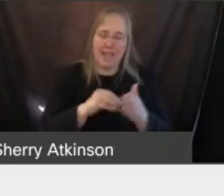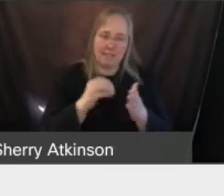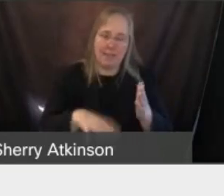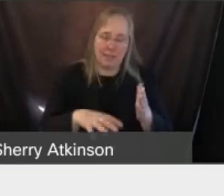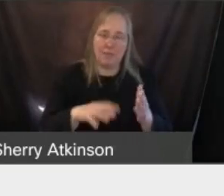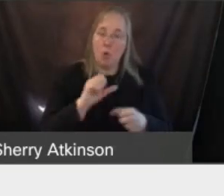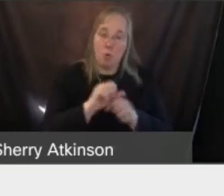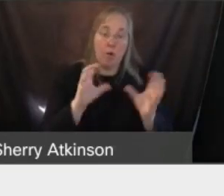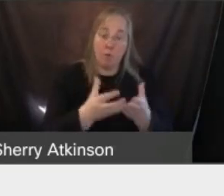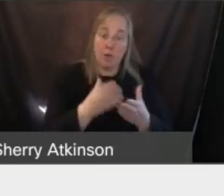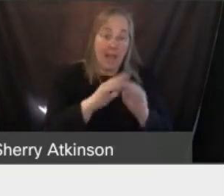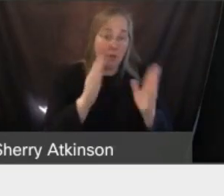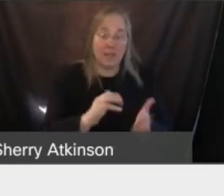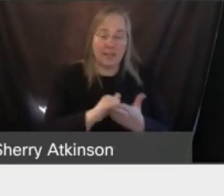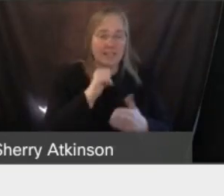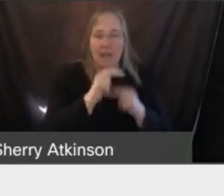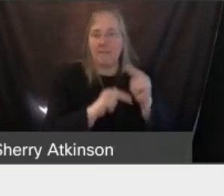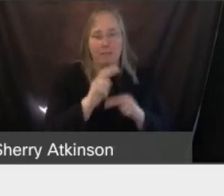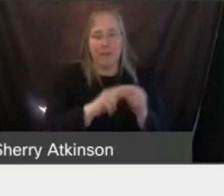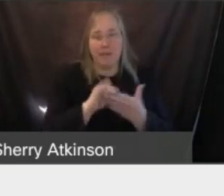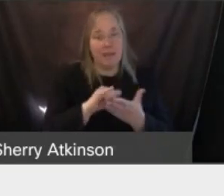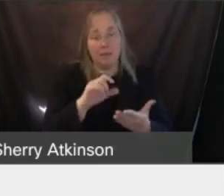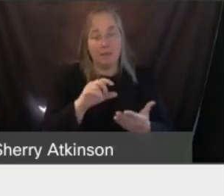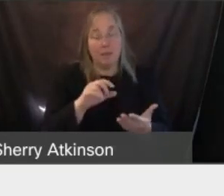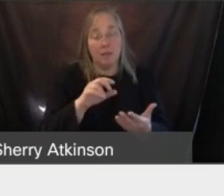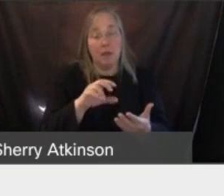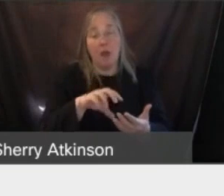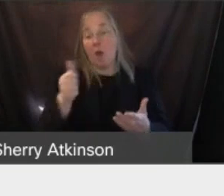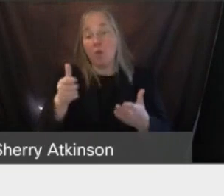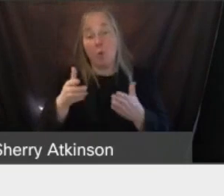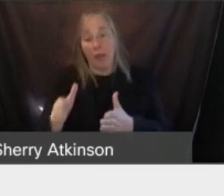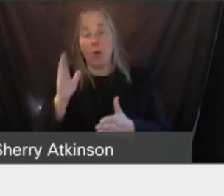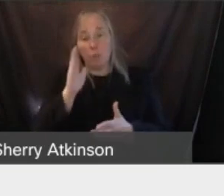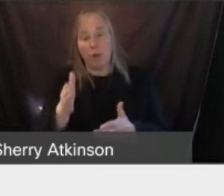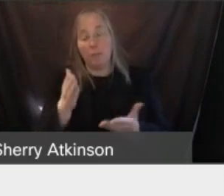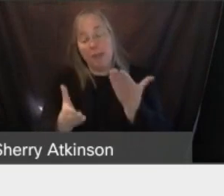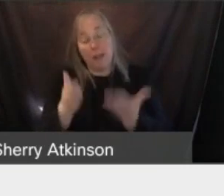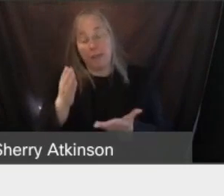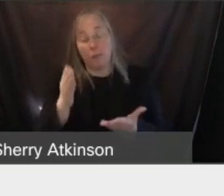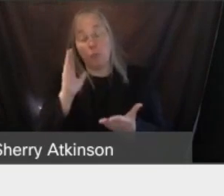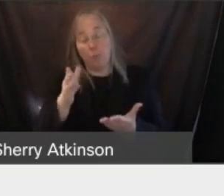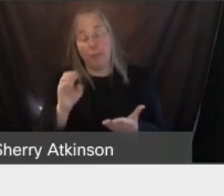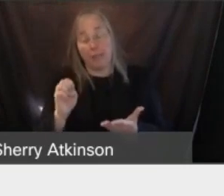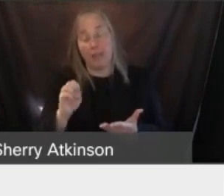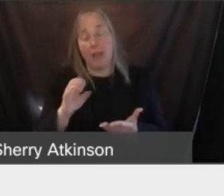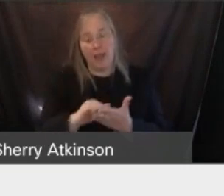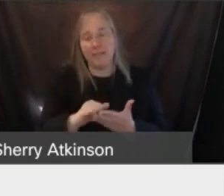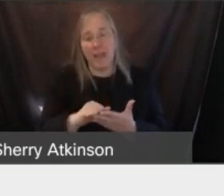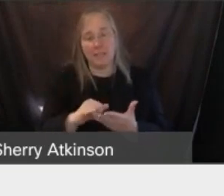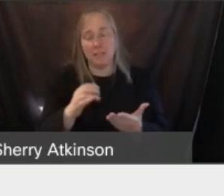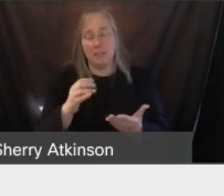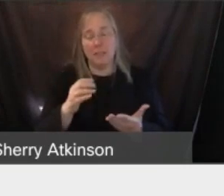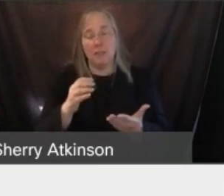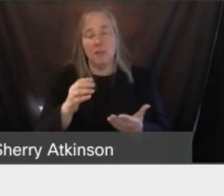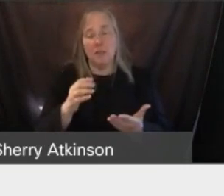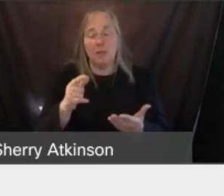developed that otherwise might be. And I don't think people realize that, that goes all the way down to that level where you have